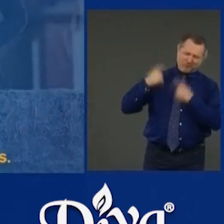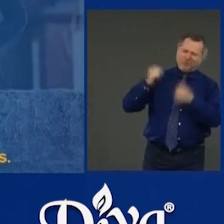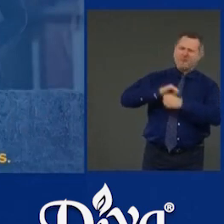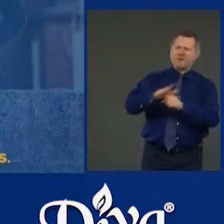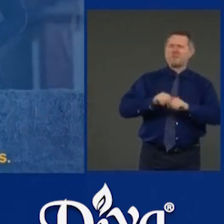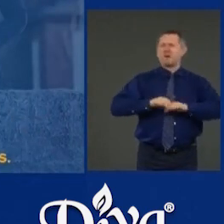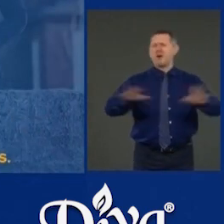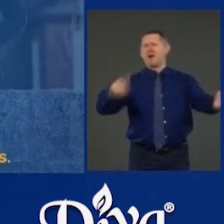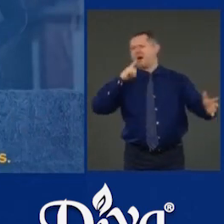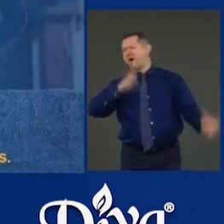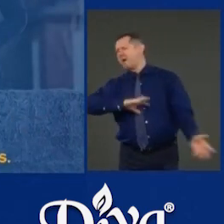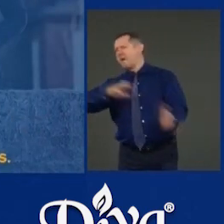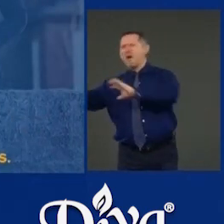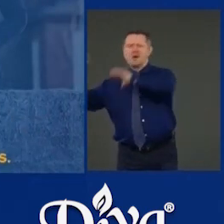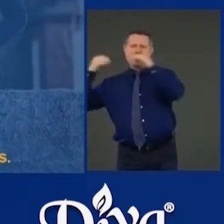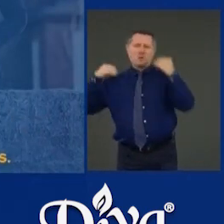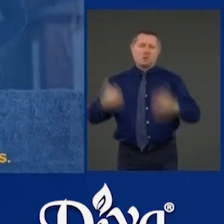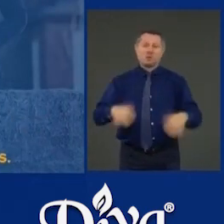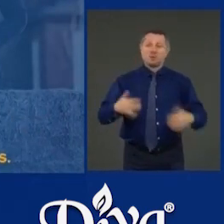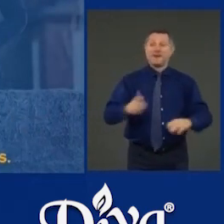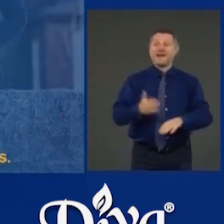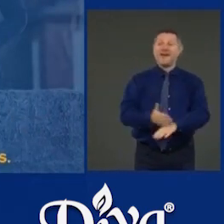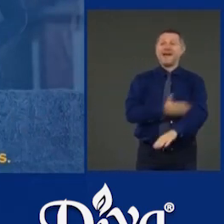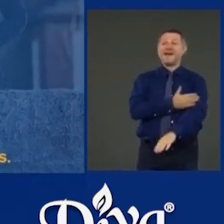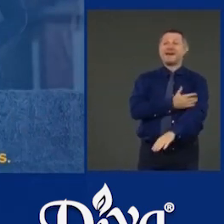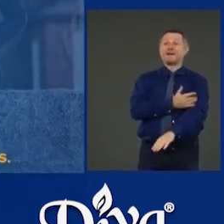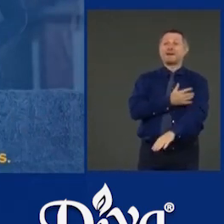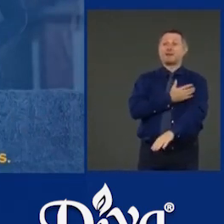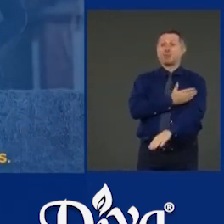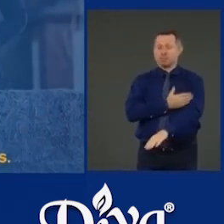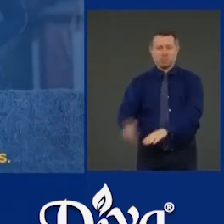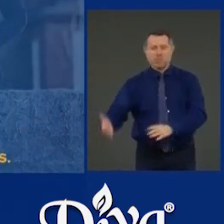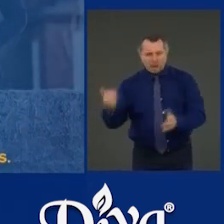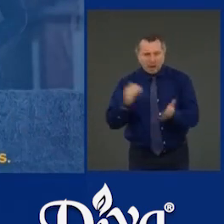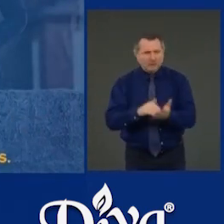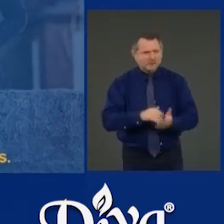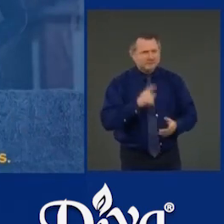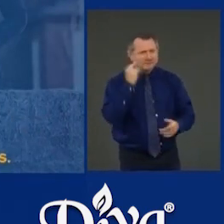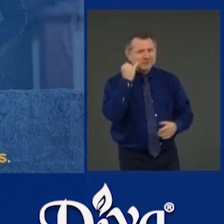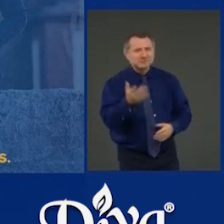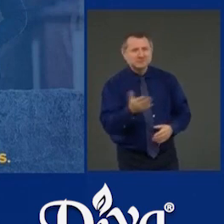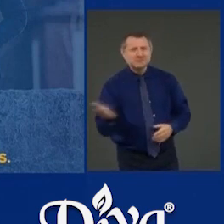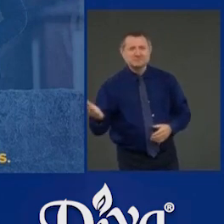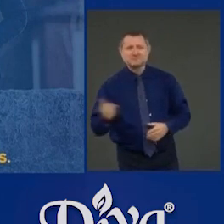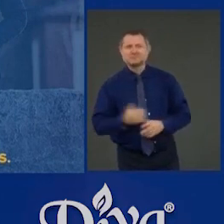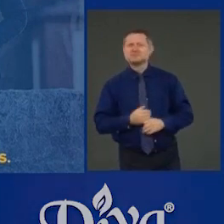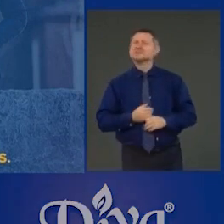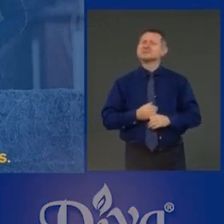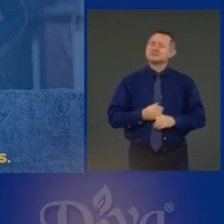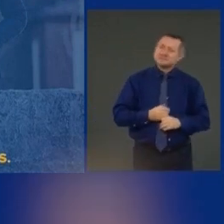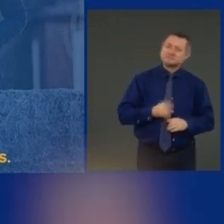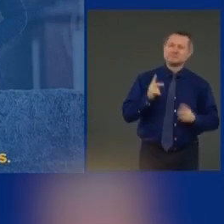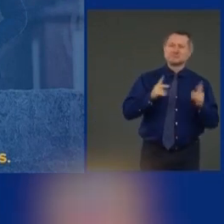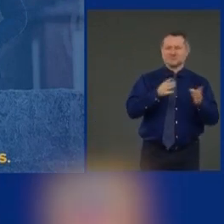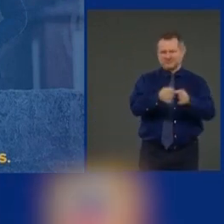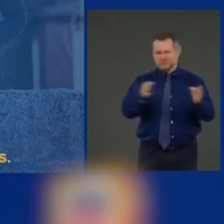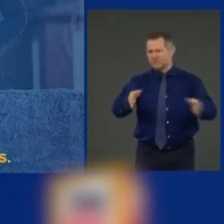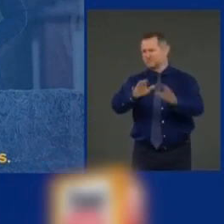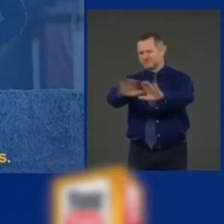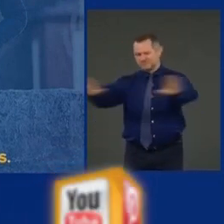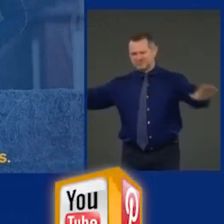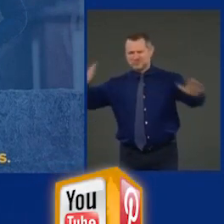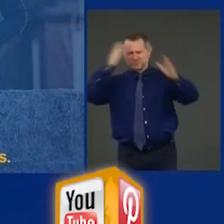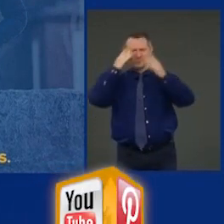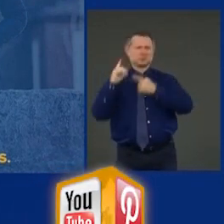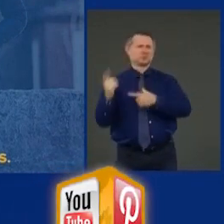if we have to go back and do it again. The other piece of the equation is people have to do their part. You know